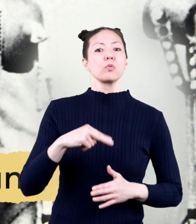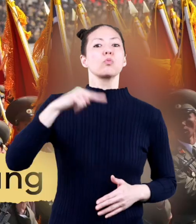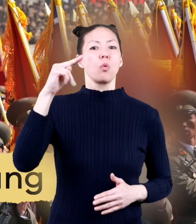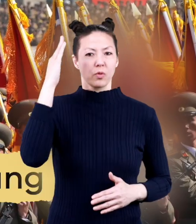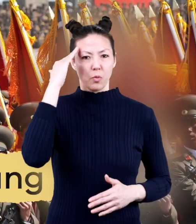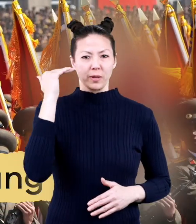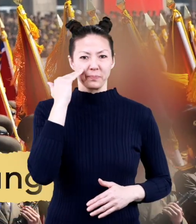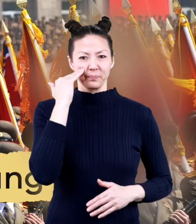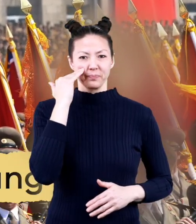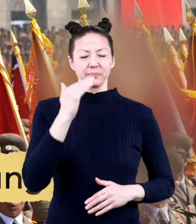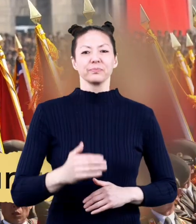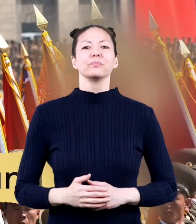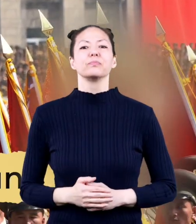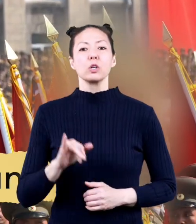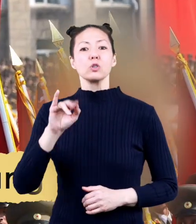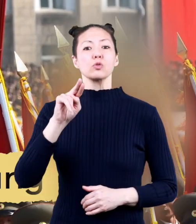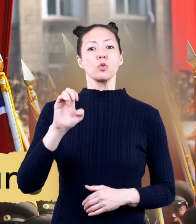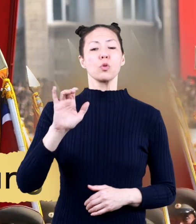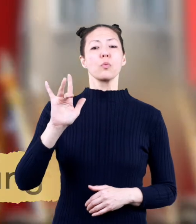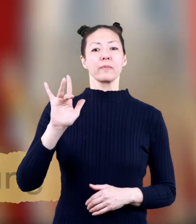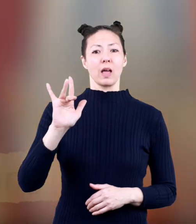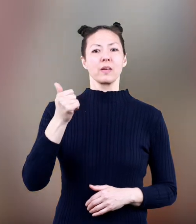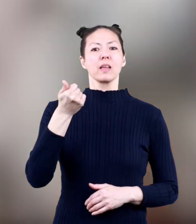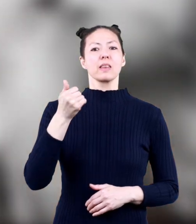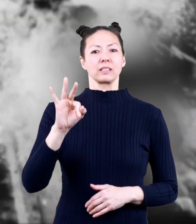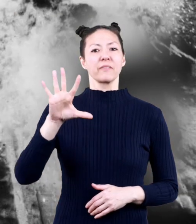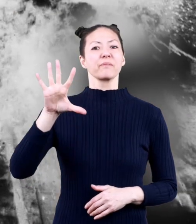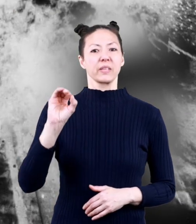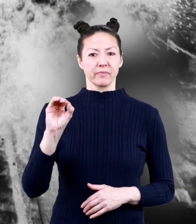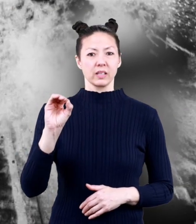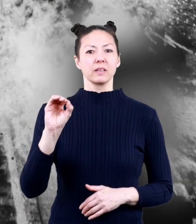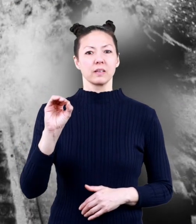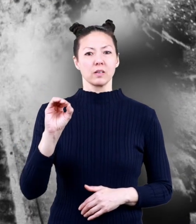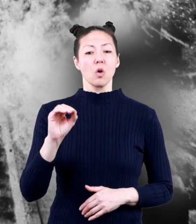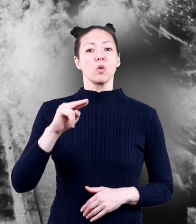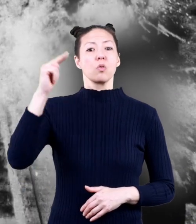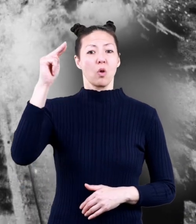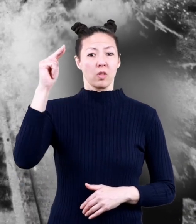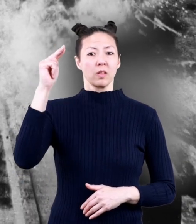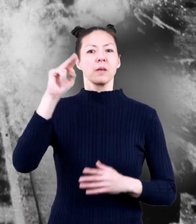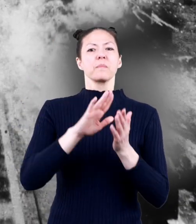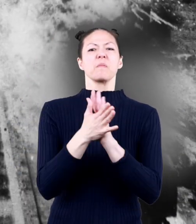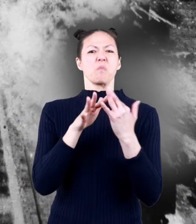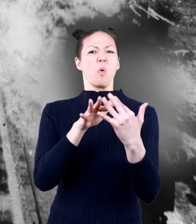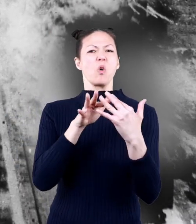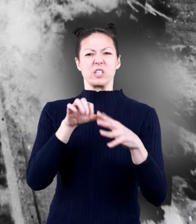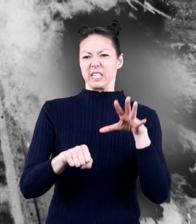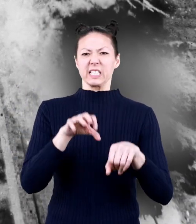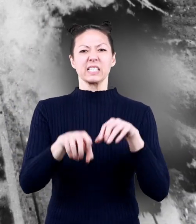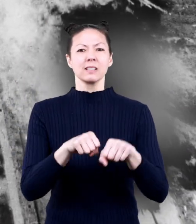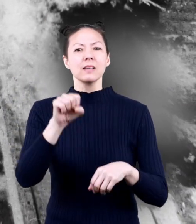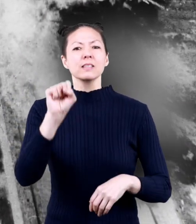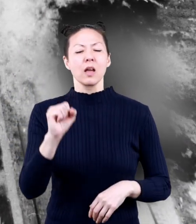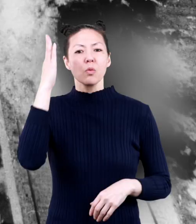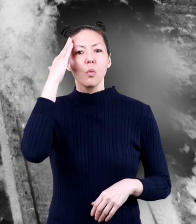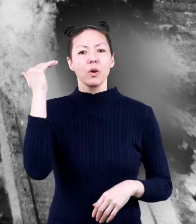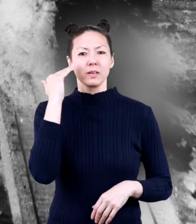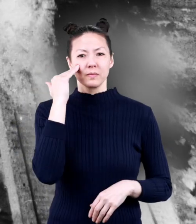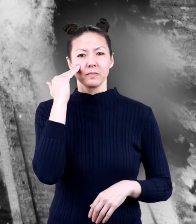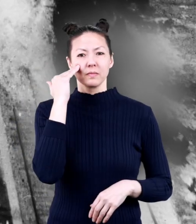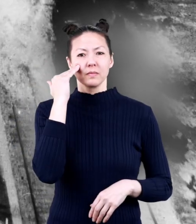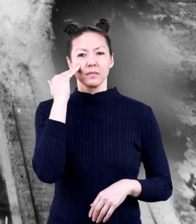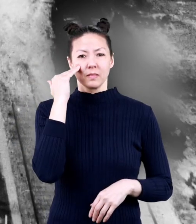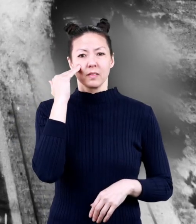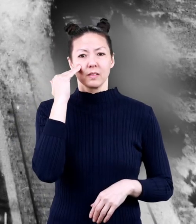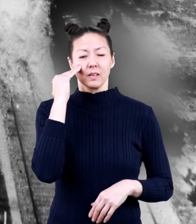the prime minister or leader of North Korea. On June 25, 1950, the North began the war by